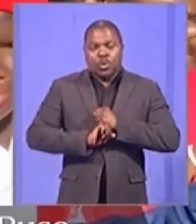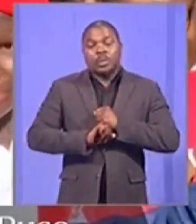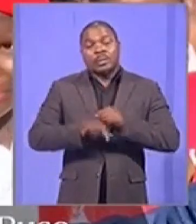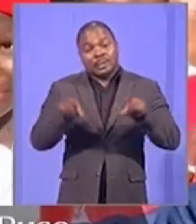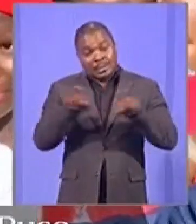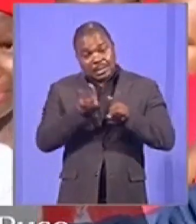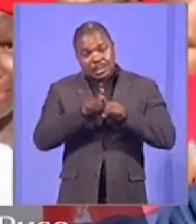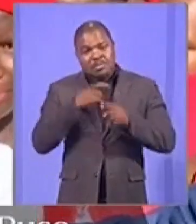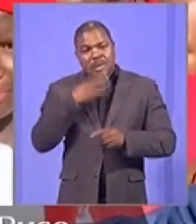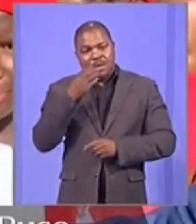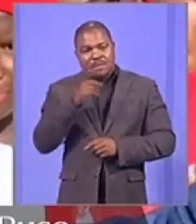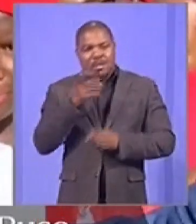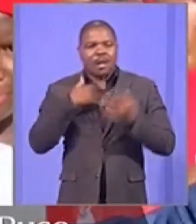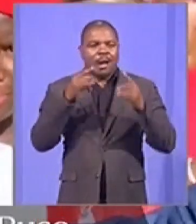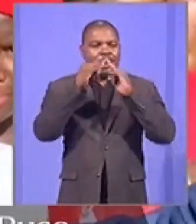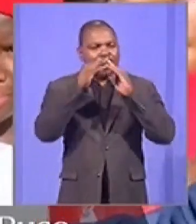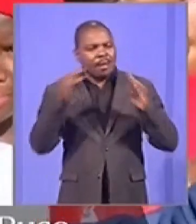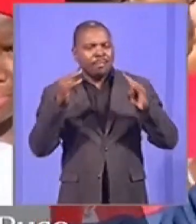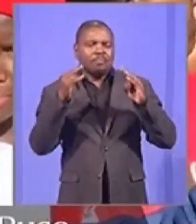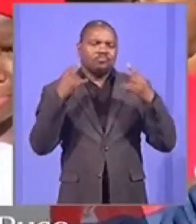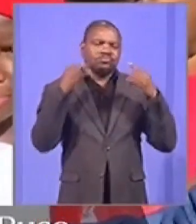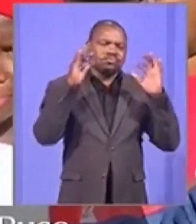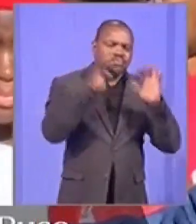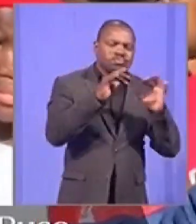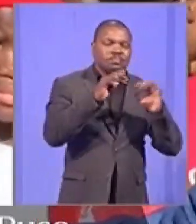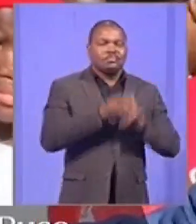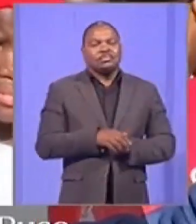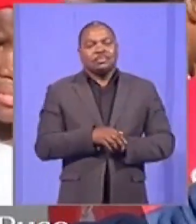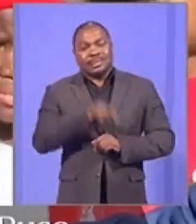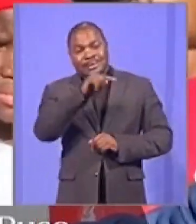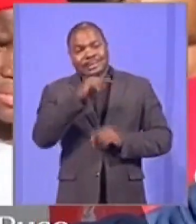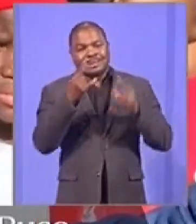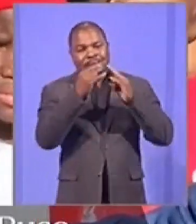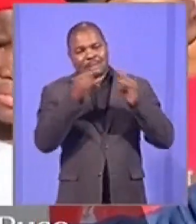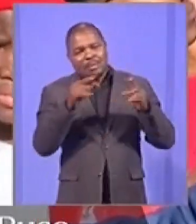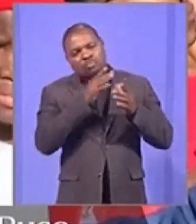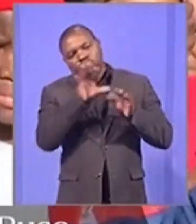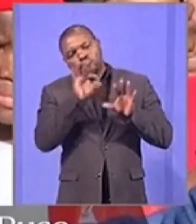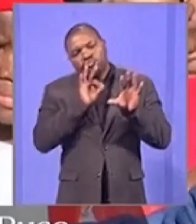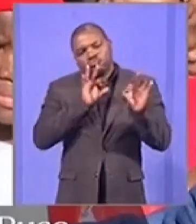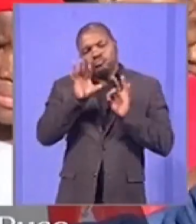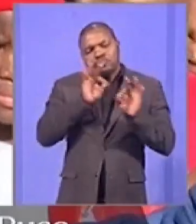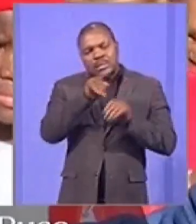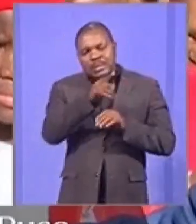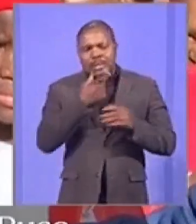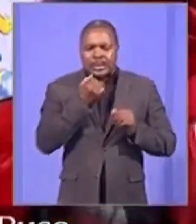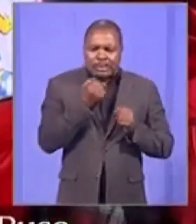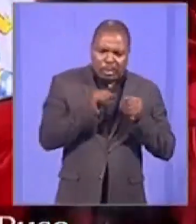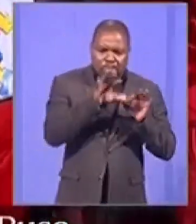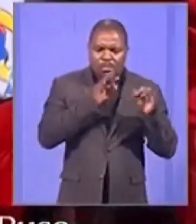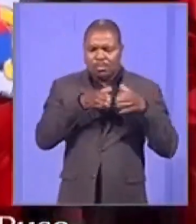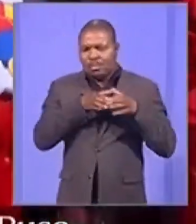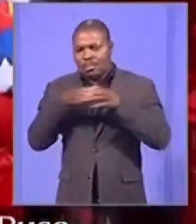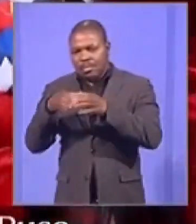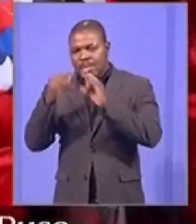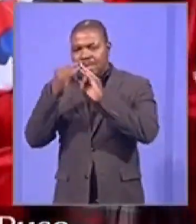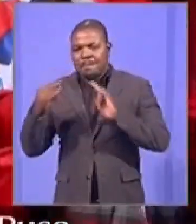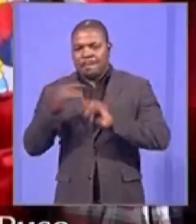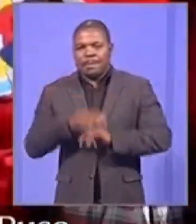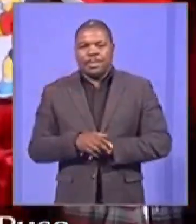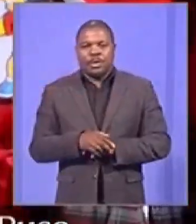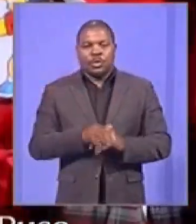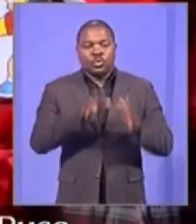we do have the camps, but the camps is only for selected learners by long they are struggling. Barutwana ba re ba